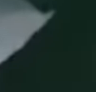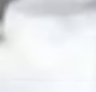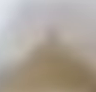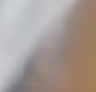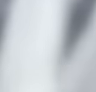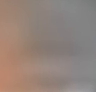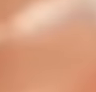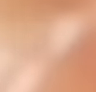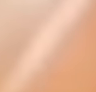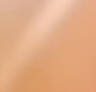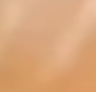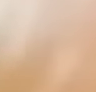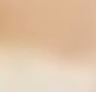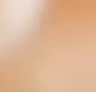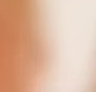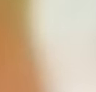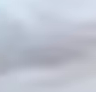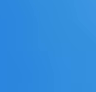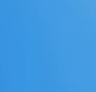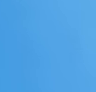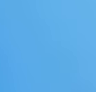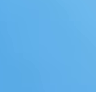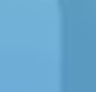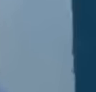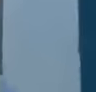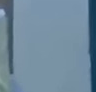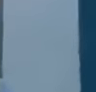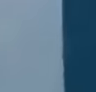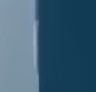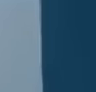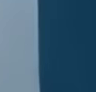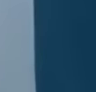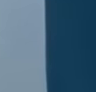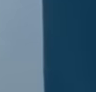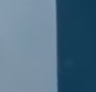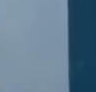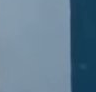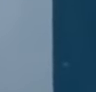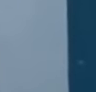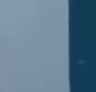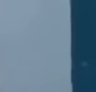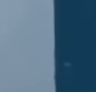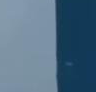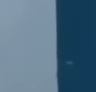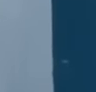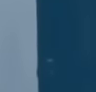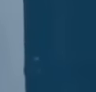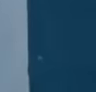We'll be right back.